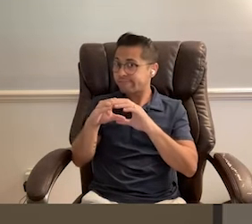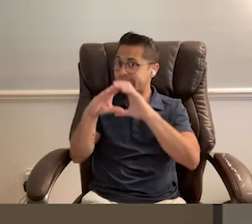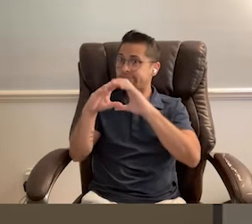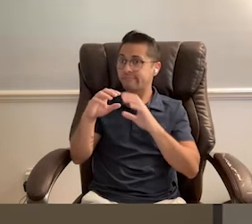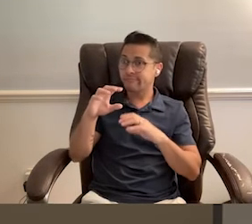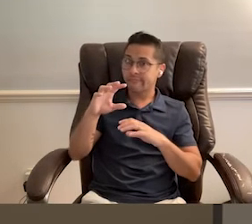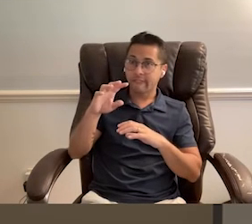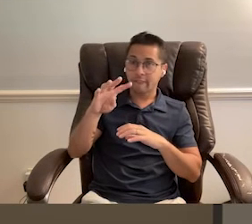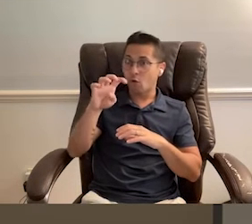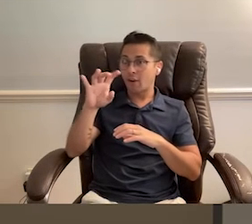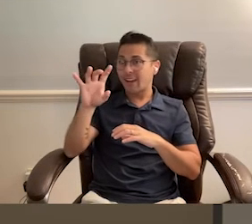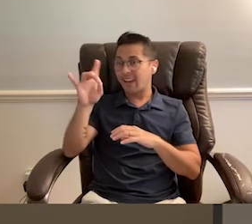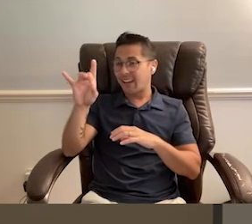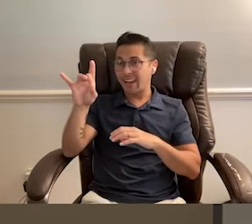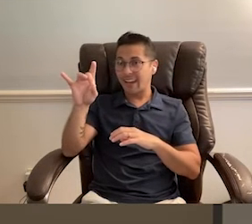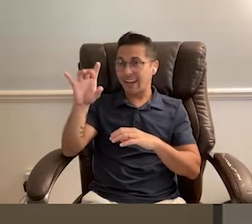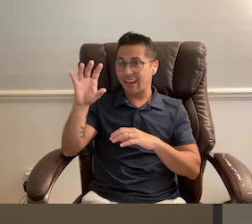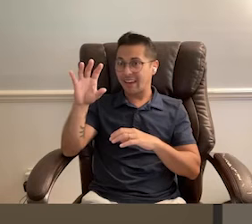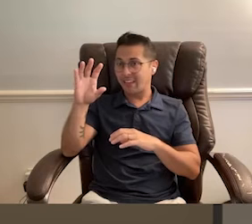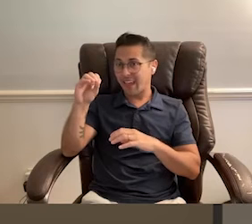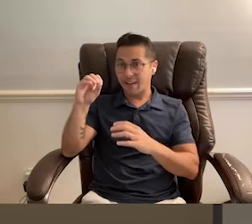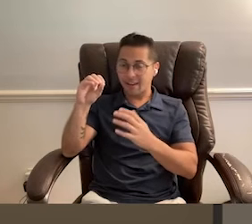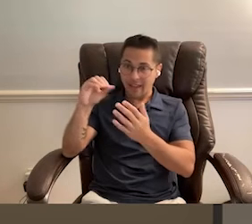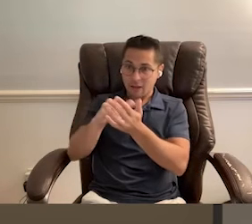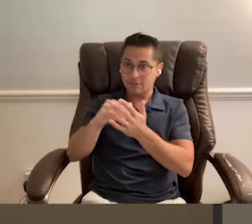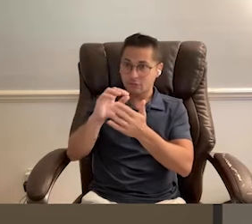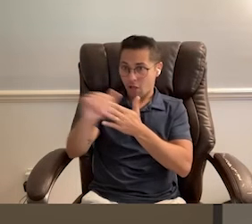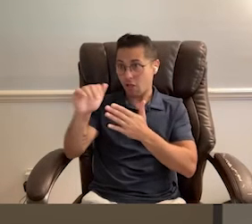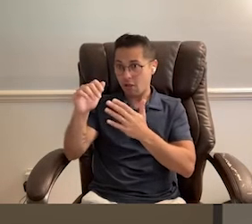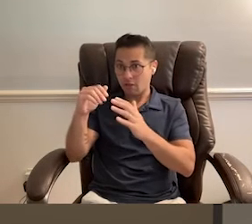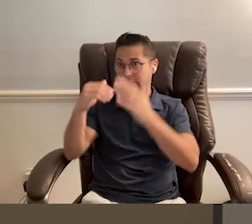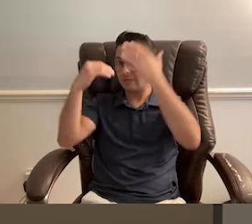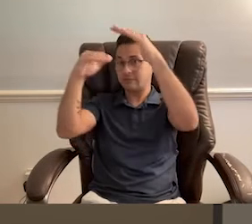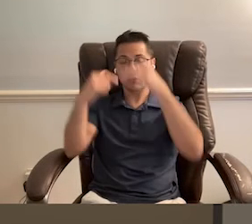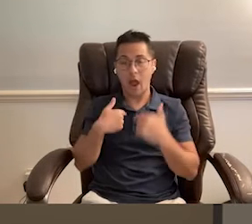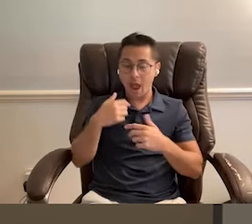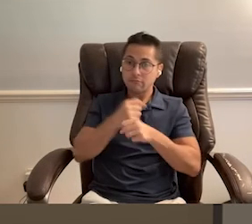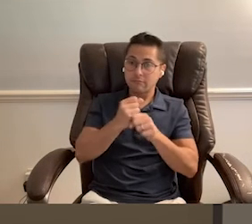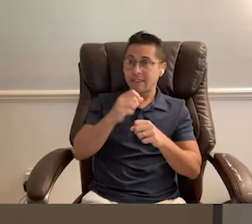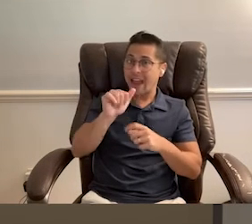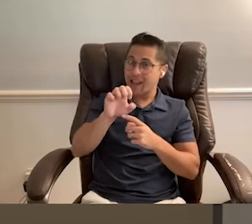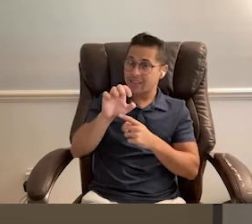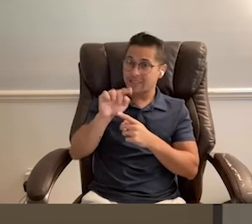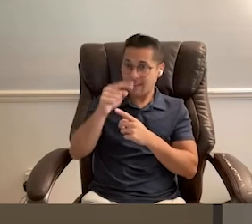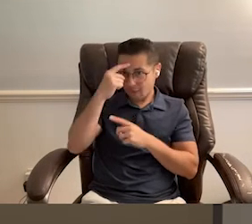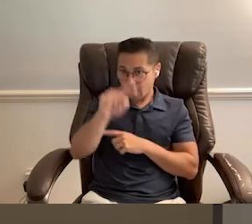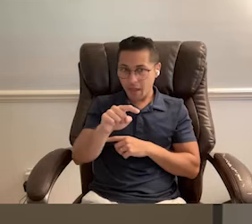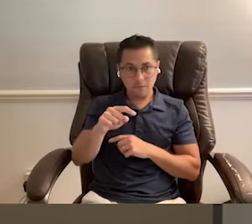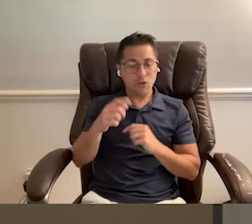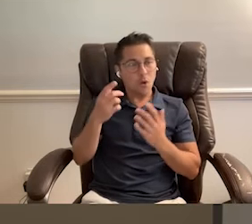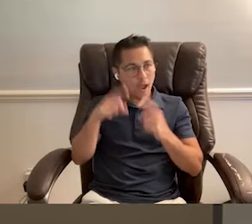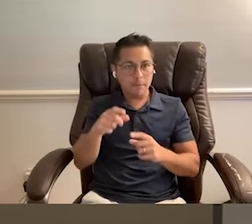an important thing, that mindset to have is I'm creating an asset for them. So it's important to think what happens when they're 18 and